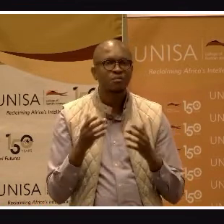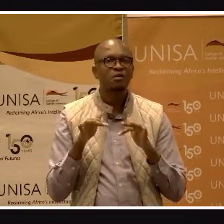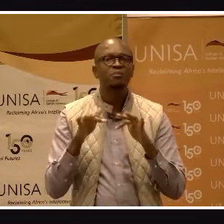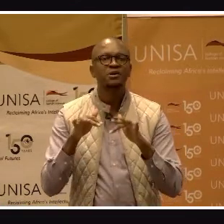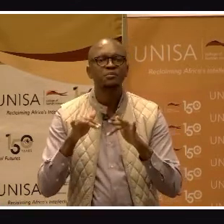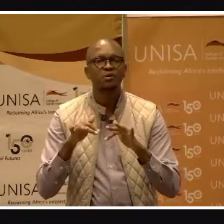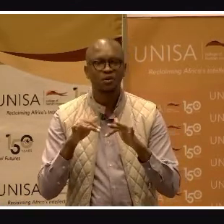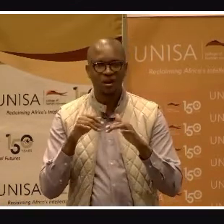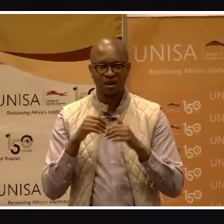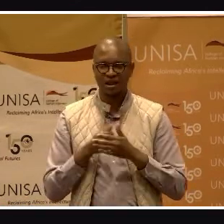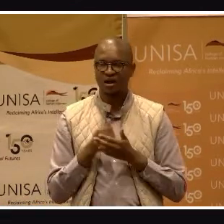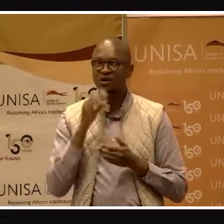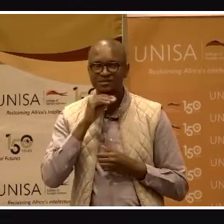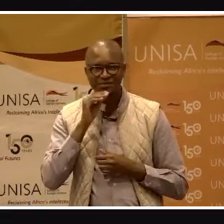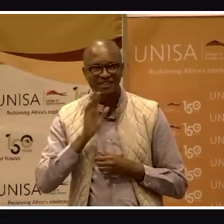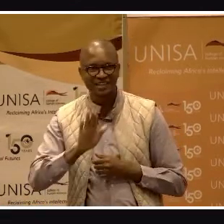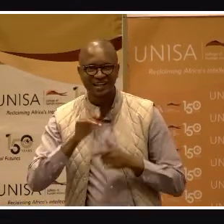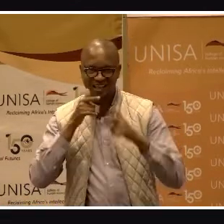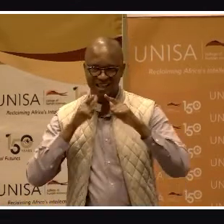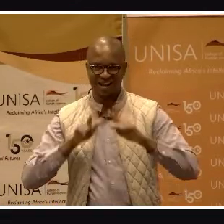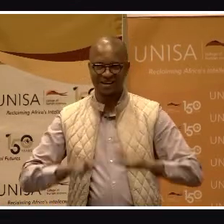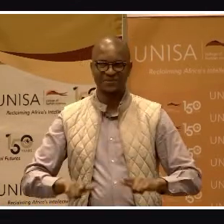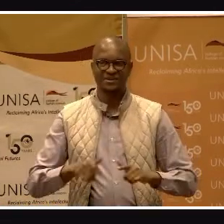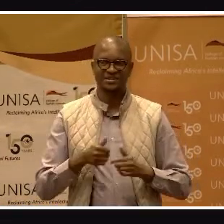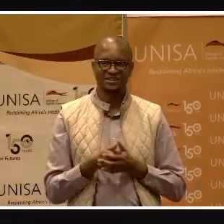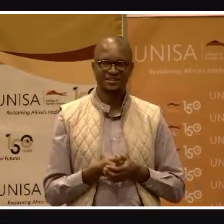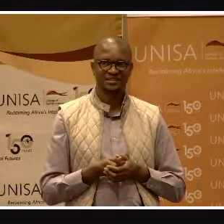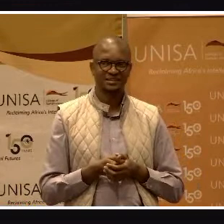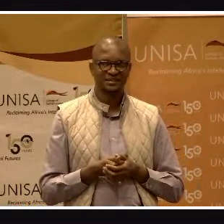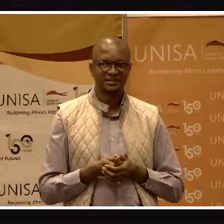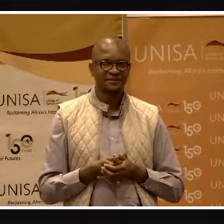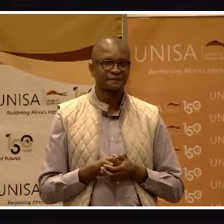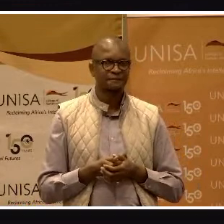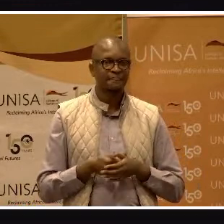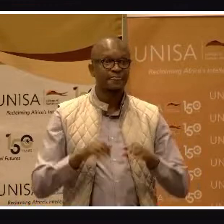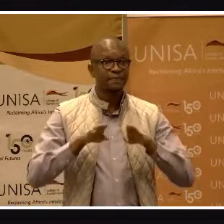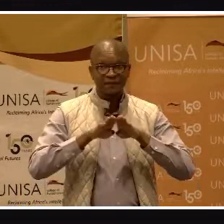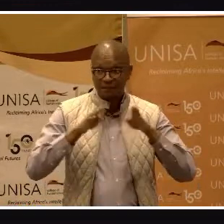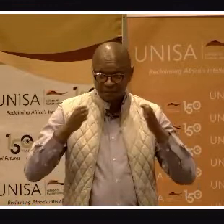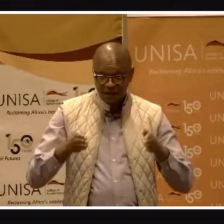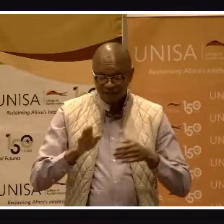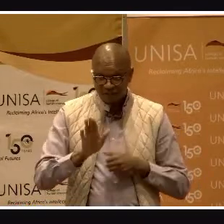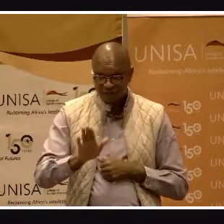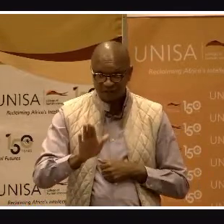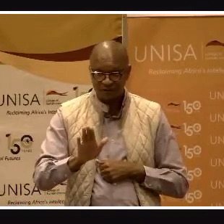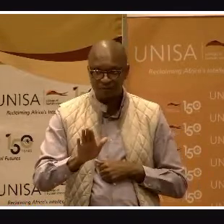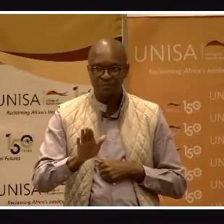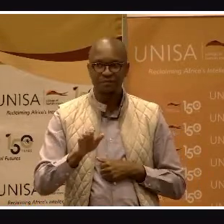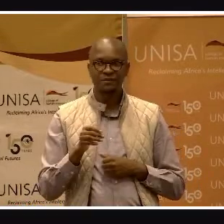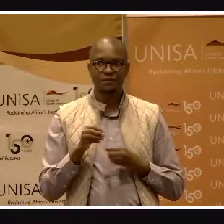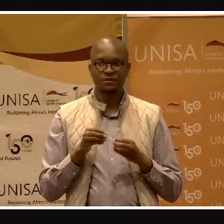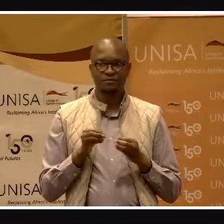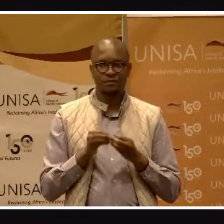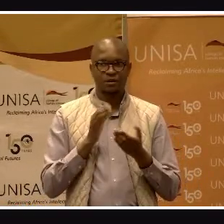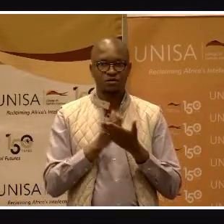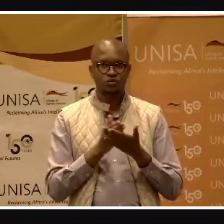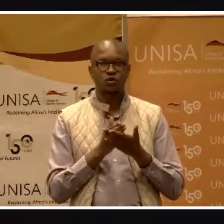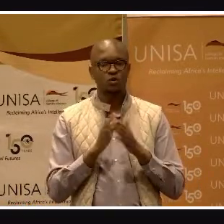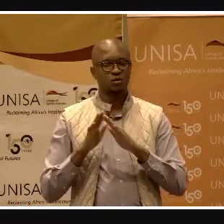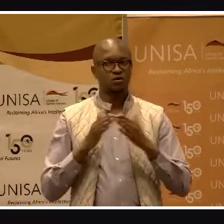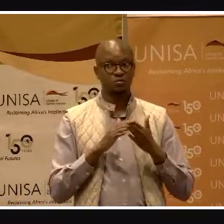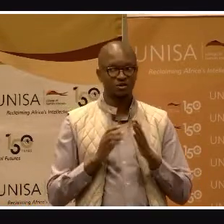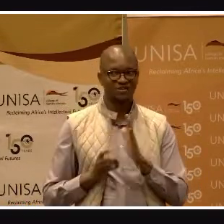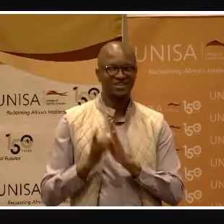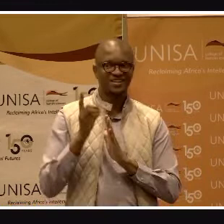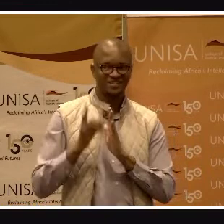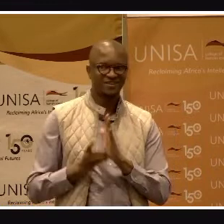The platform it serves as a focal point for the development of a work community, which is devoted